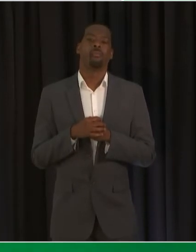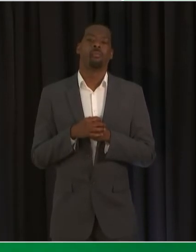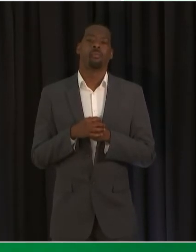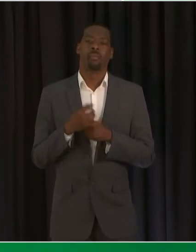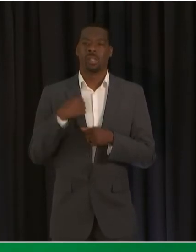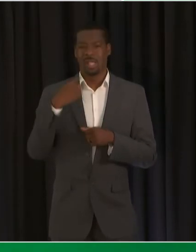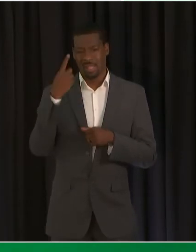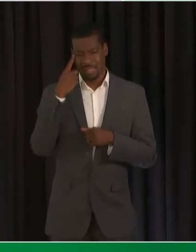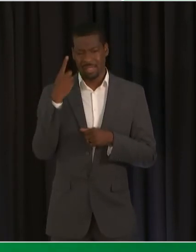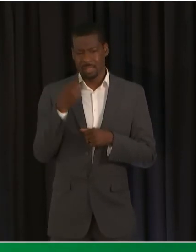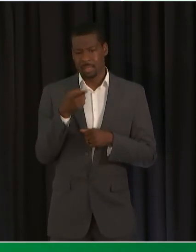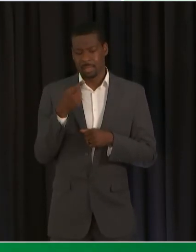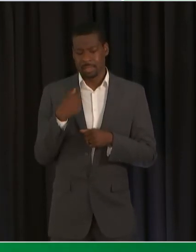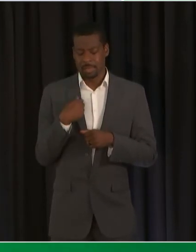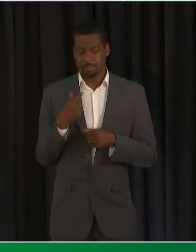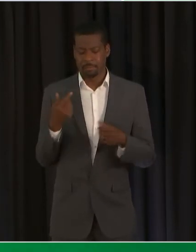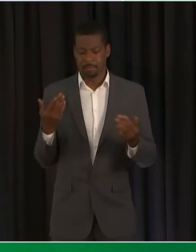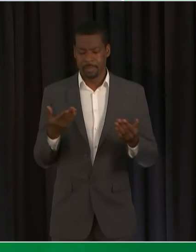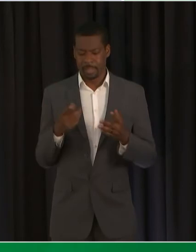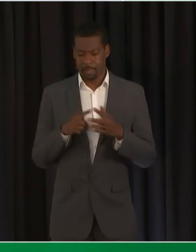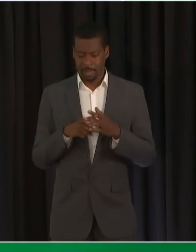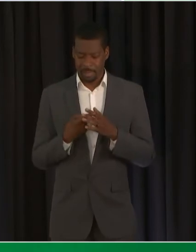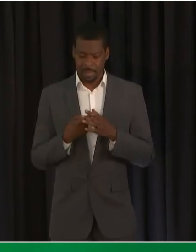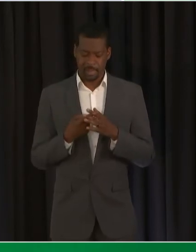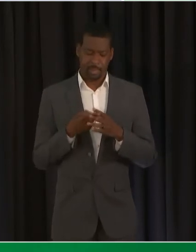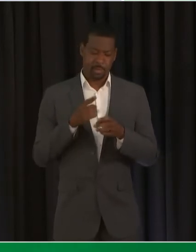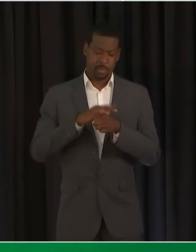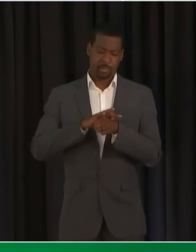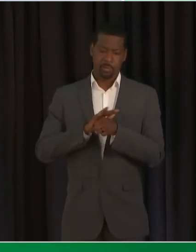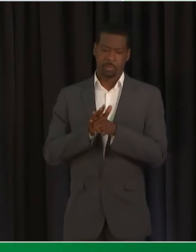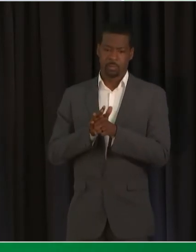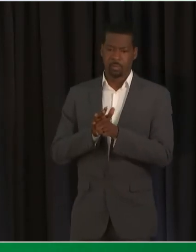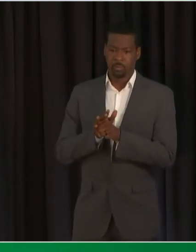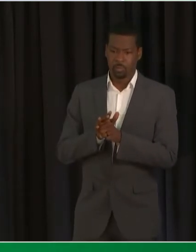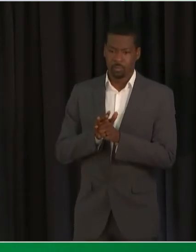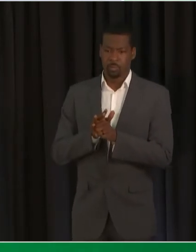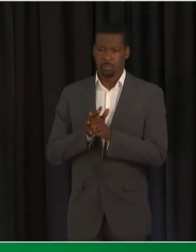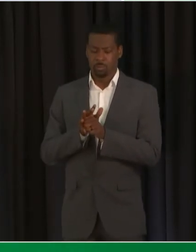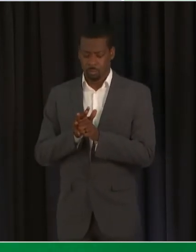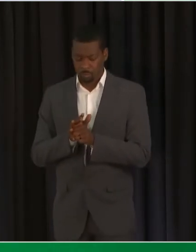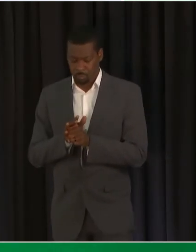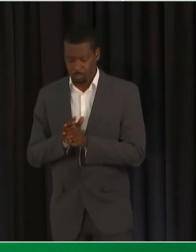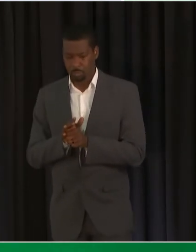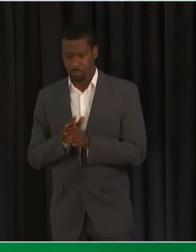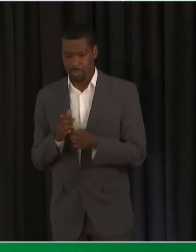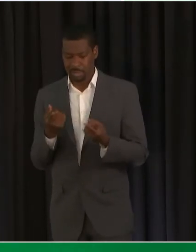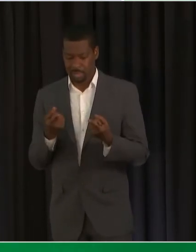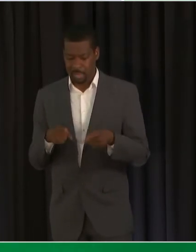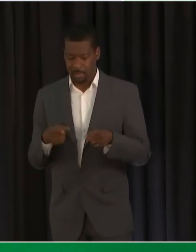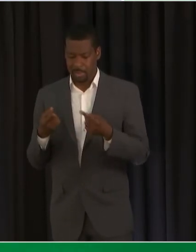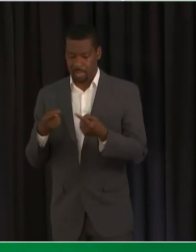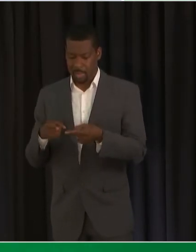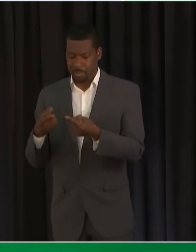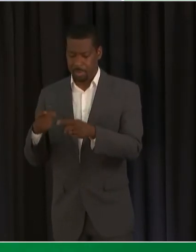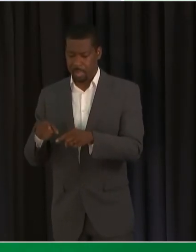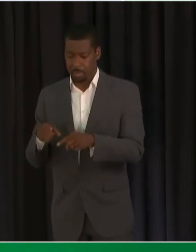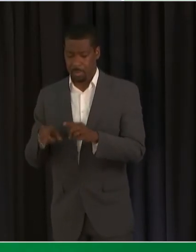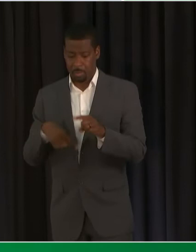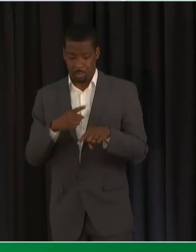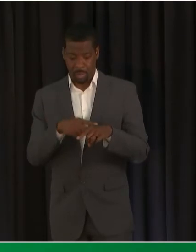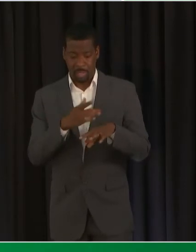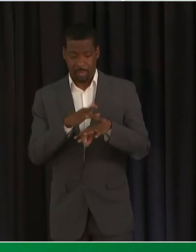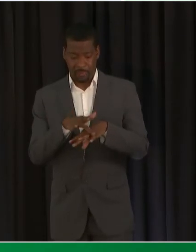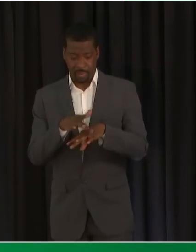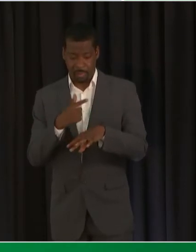think having been in this from the beginning of the pandemic, it's really been chronological for me. I've taken it as they become